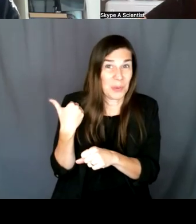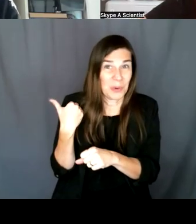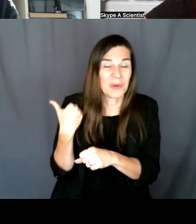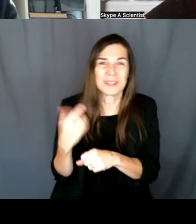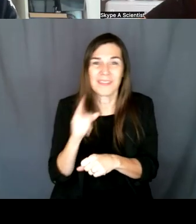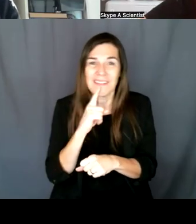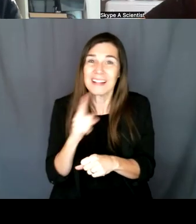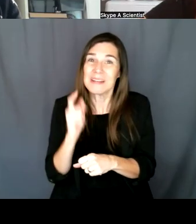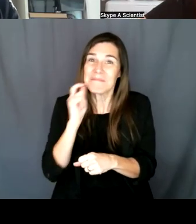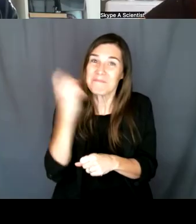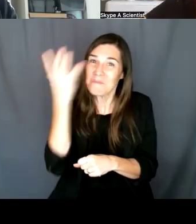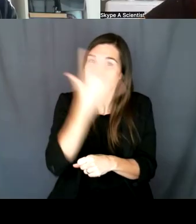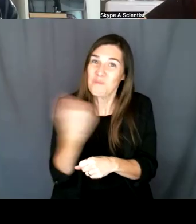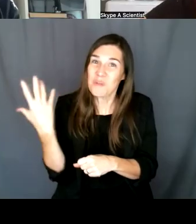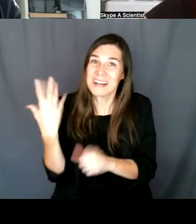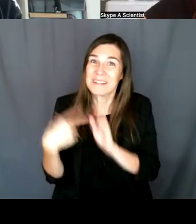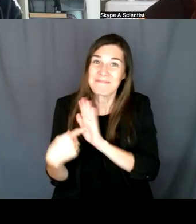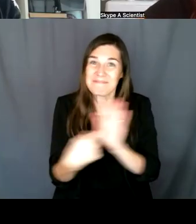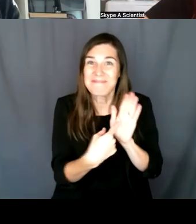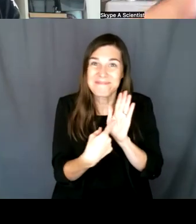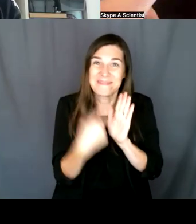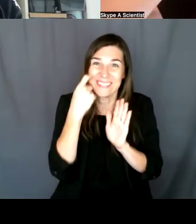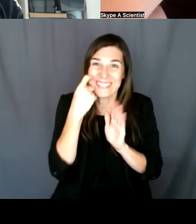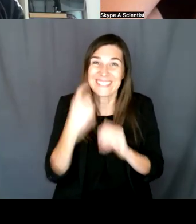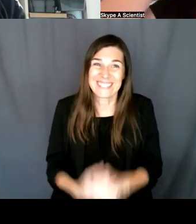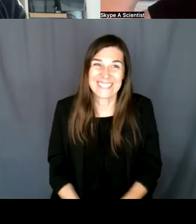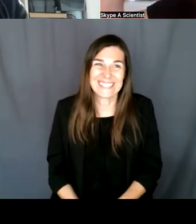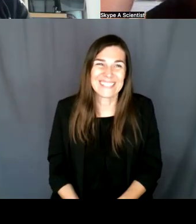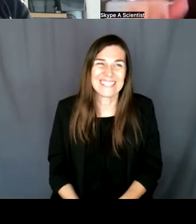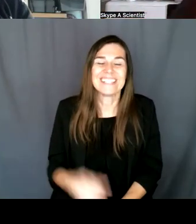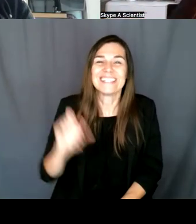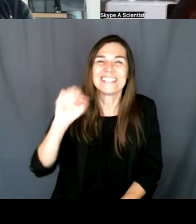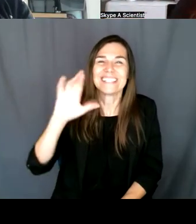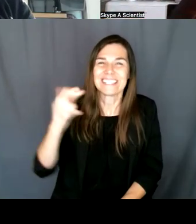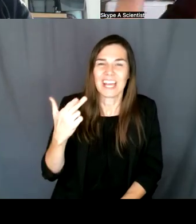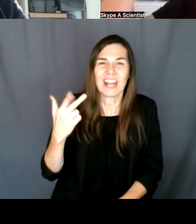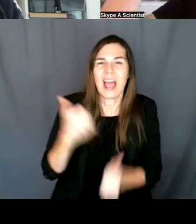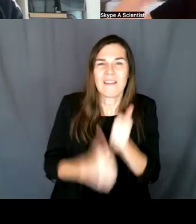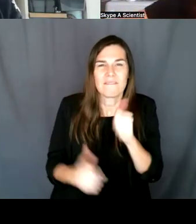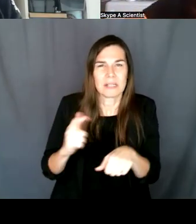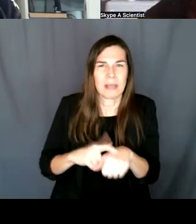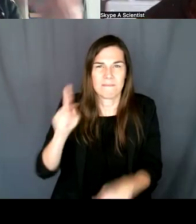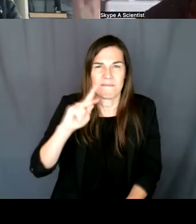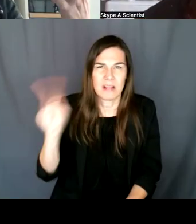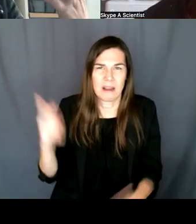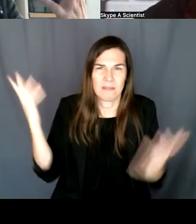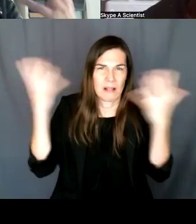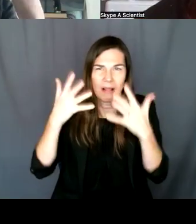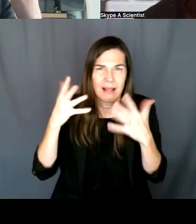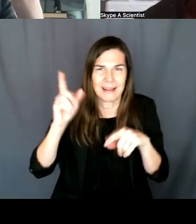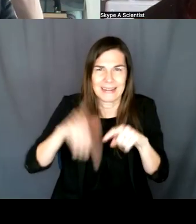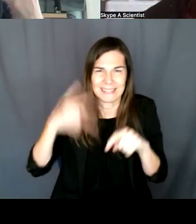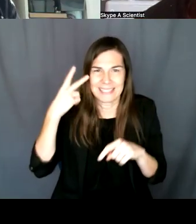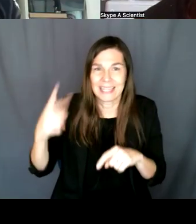a lot of really pretty shows the past Yeah, couple for of years. sure. Every time Philadelphia's been overcast, so I've been like, No, I still haven't seen them